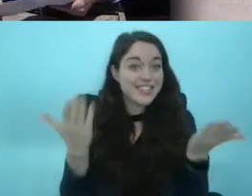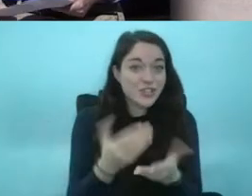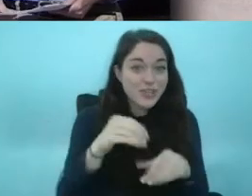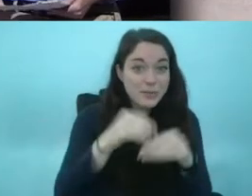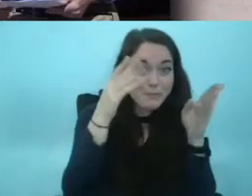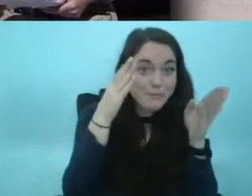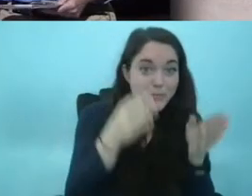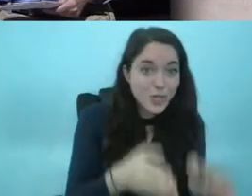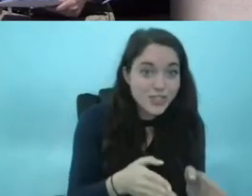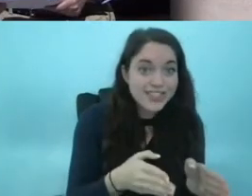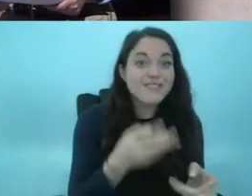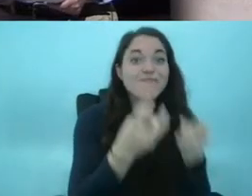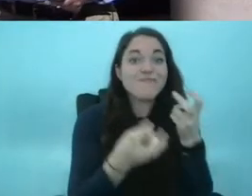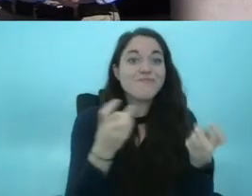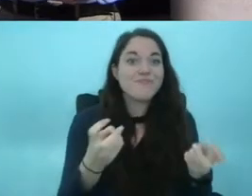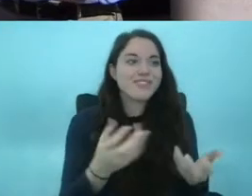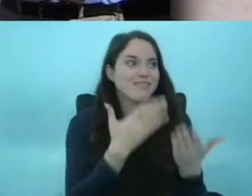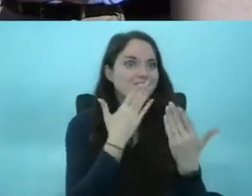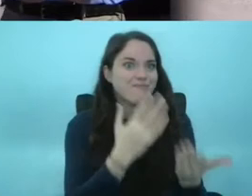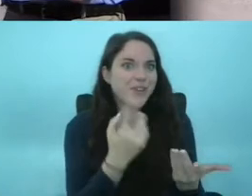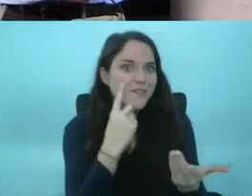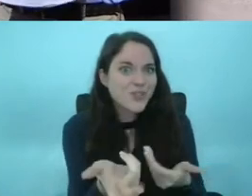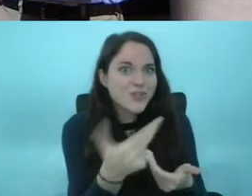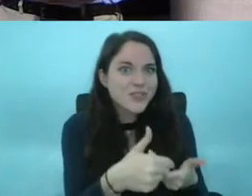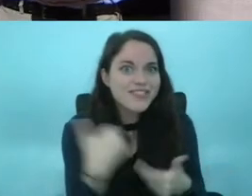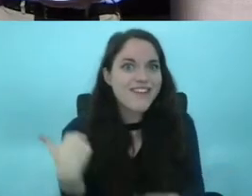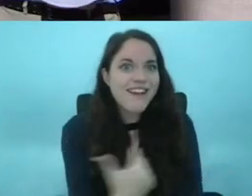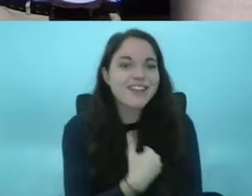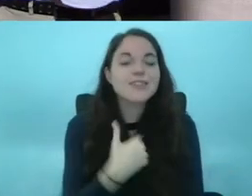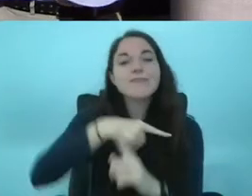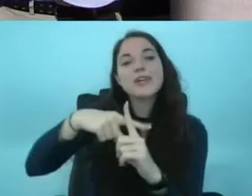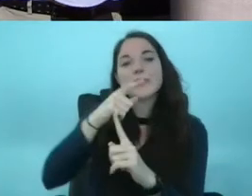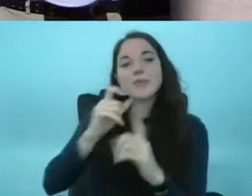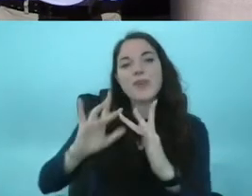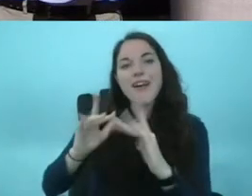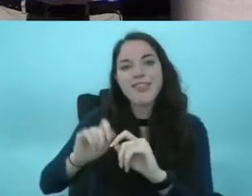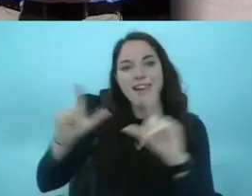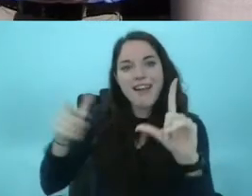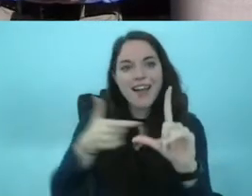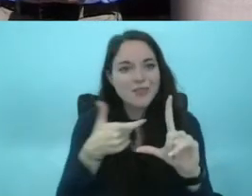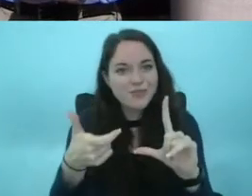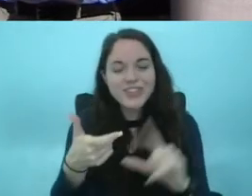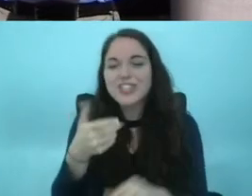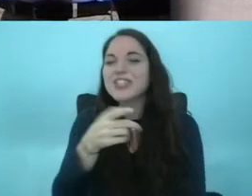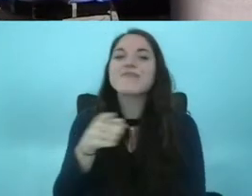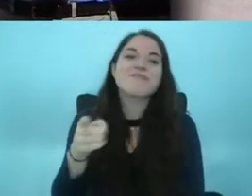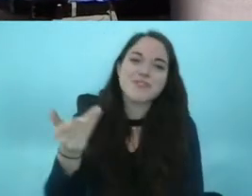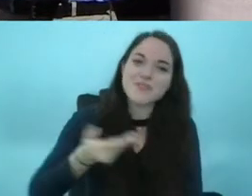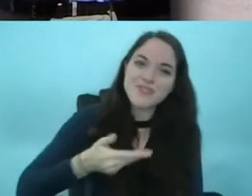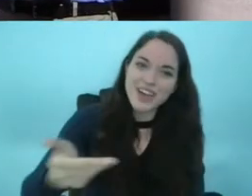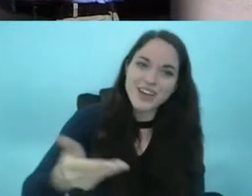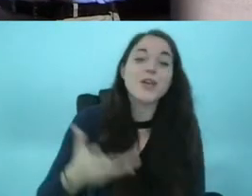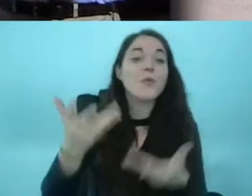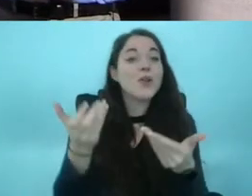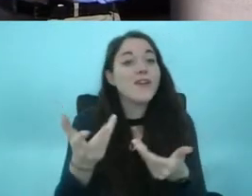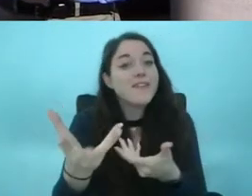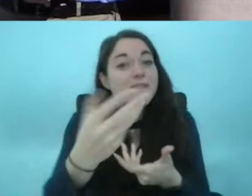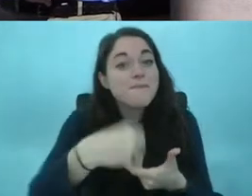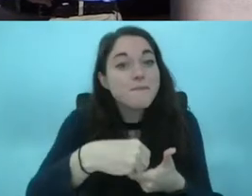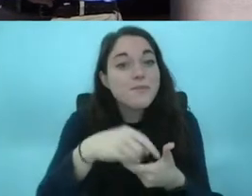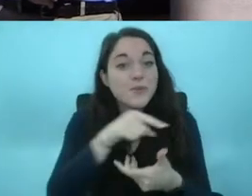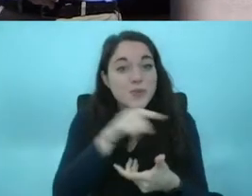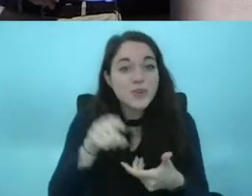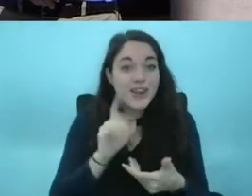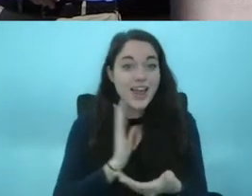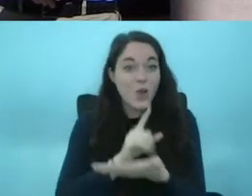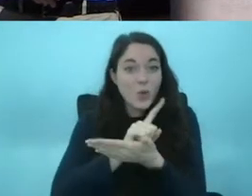this morning. As part of the welcome this morning, I want to invite you to be part of our weekly prayer call, Mondays